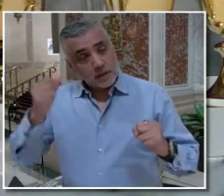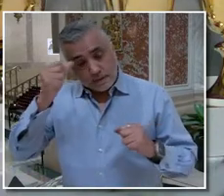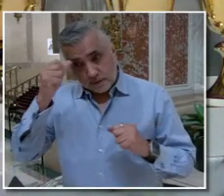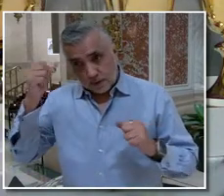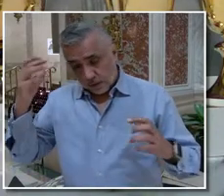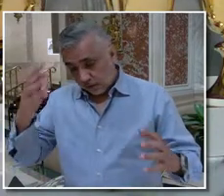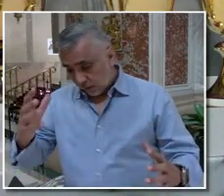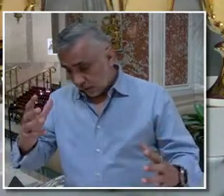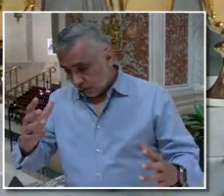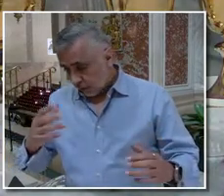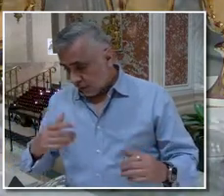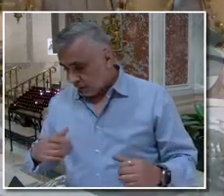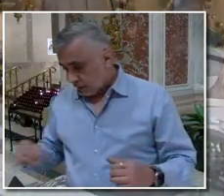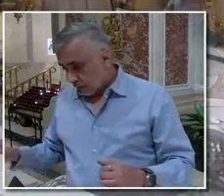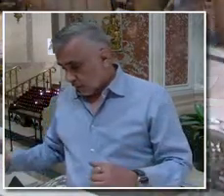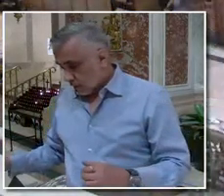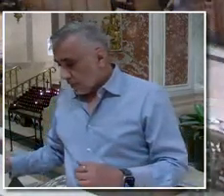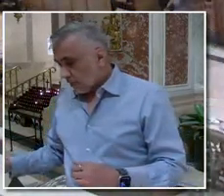Father.